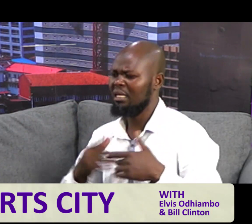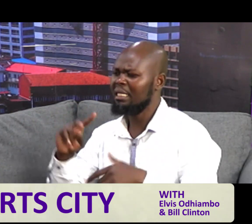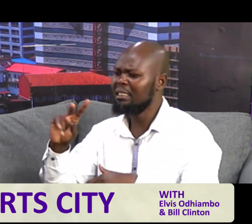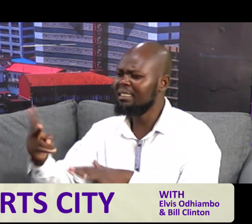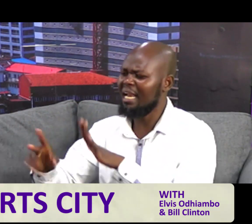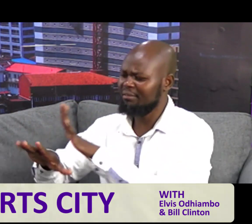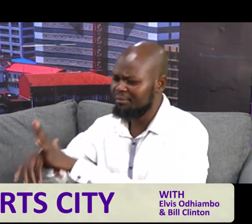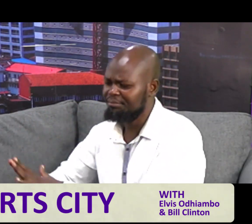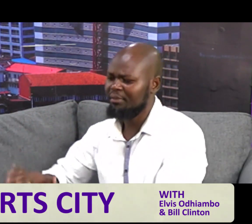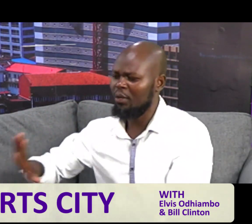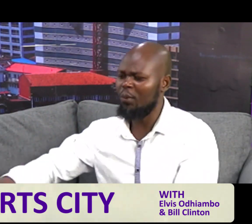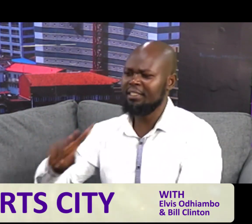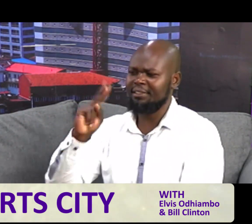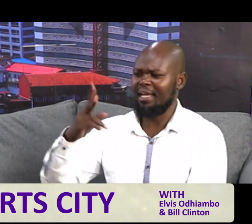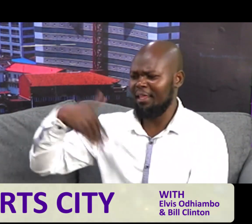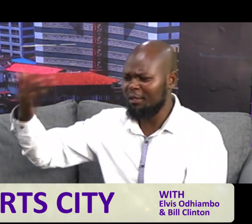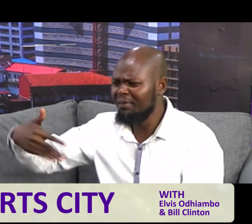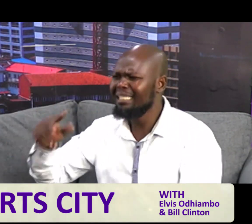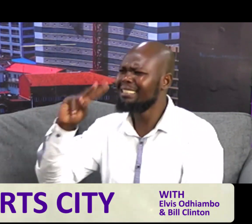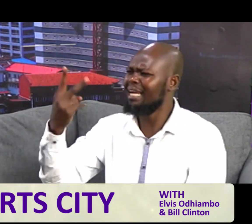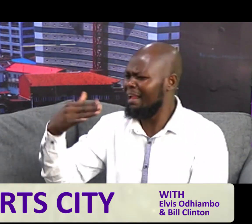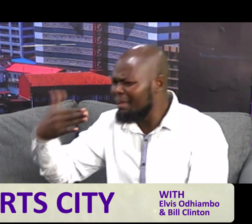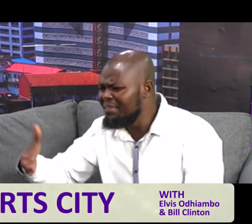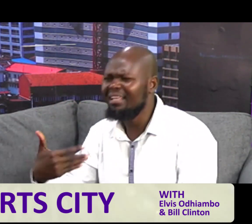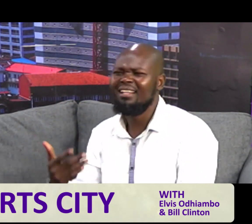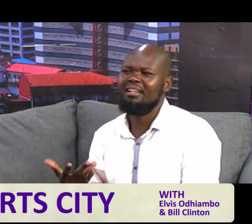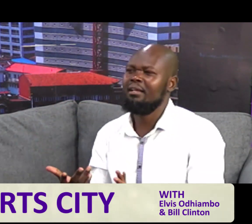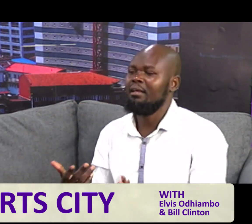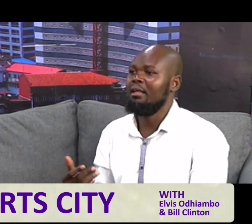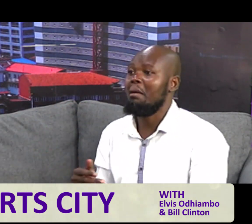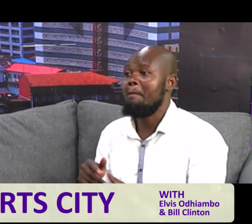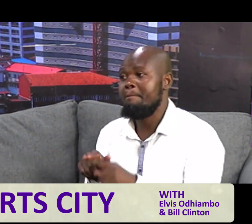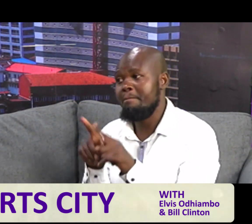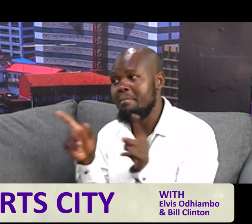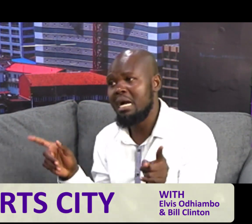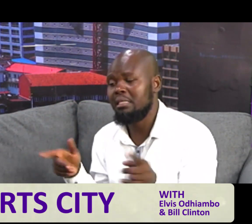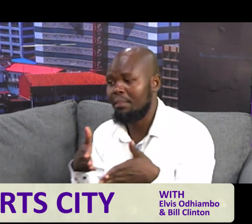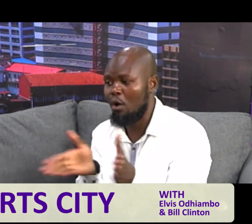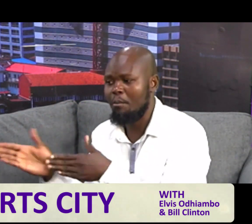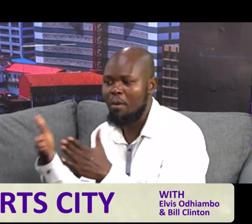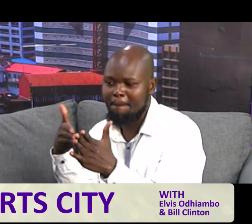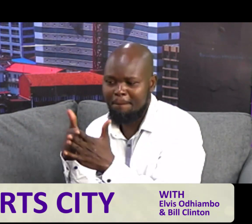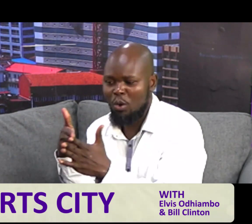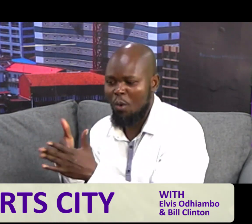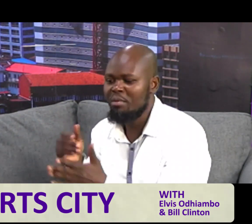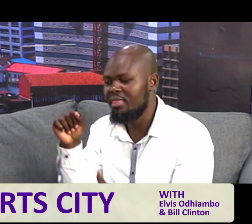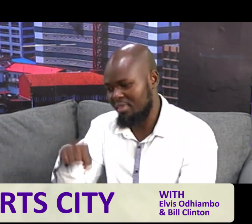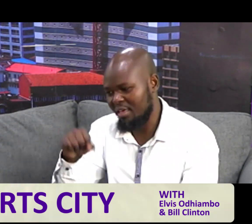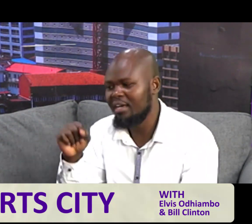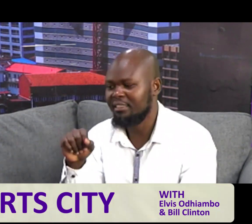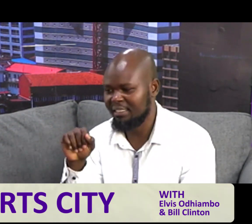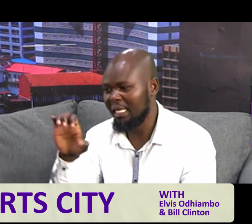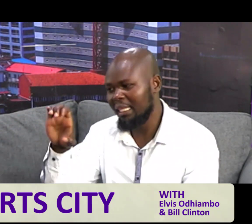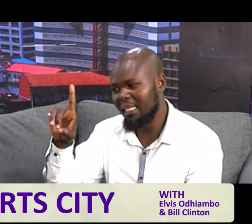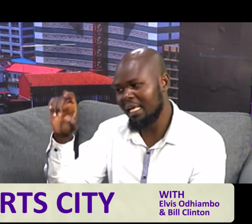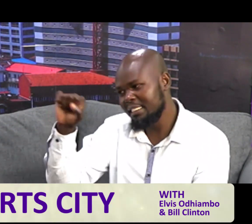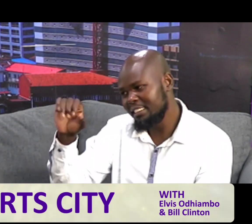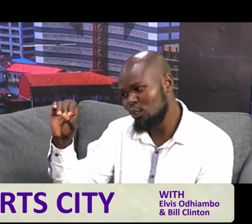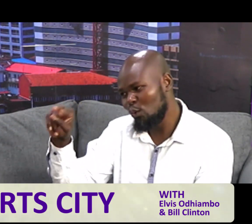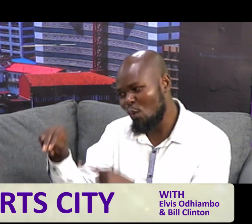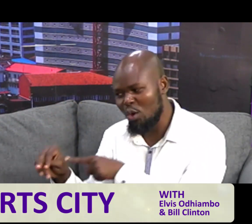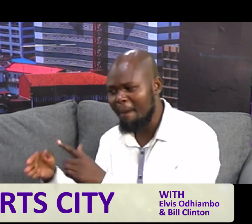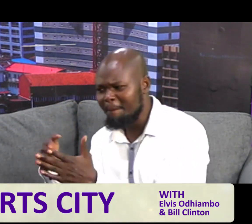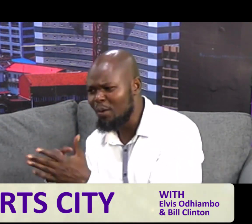quiet person. So I feel that I have some concerns of maybe when it comes to the second season, or there are